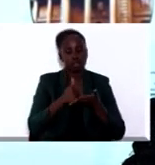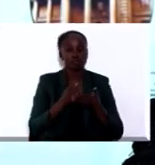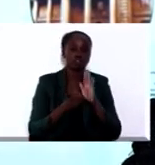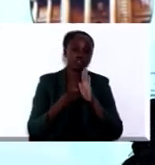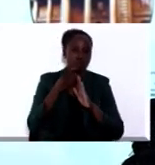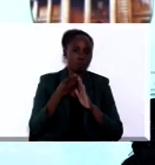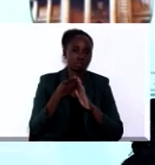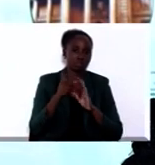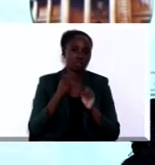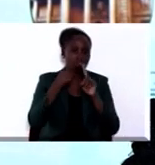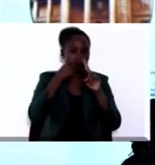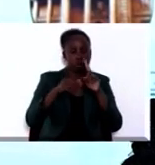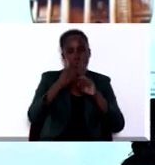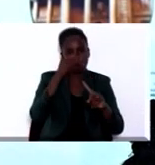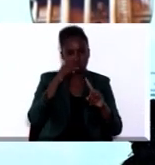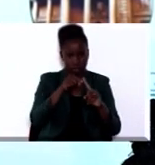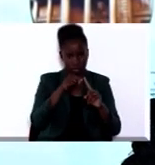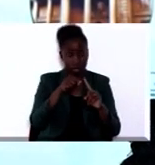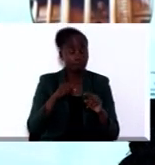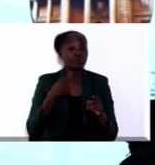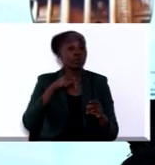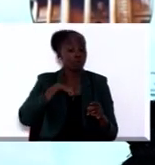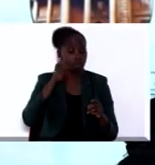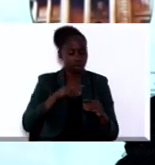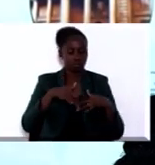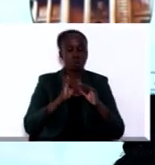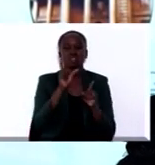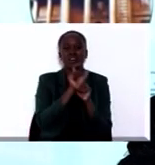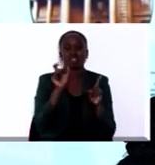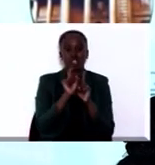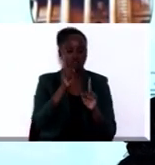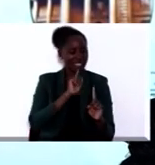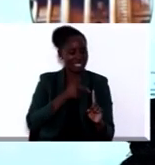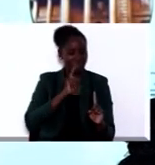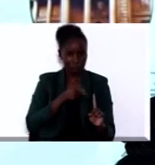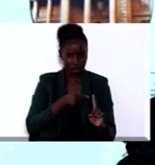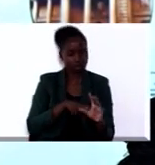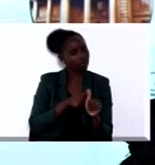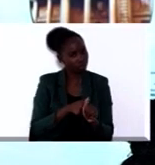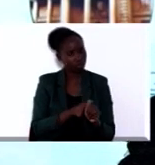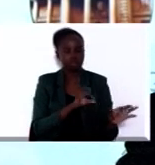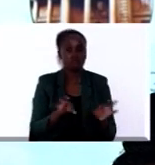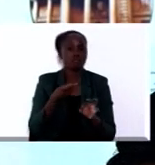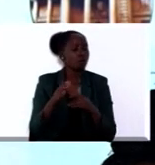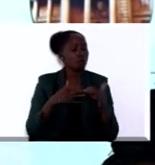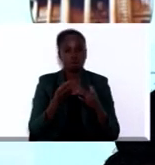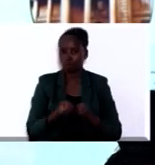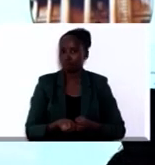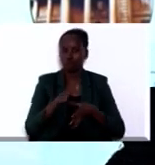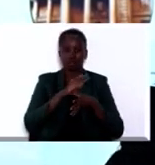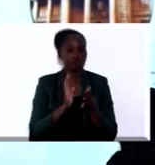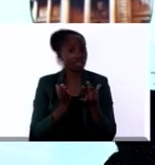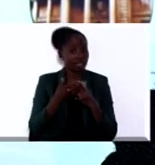goals. We must instill a culture of disciplined execution of all the priorities and interventions